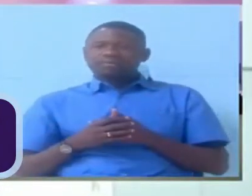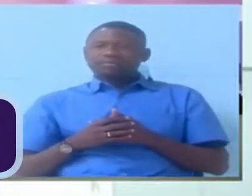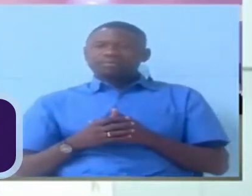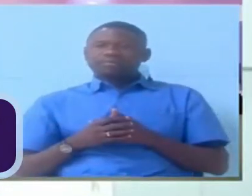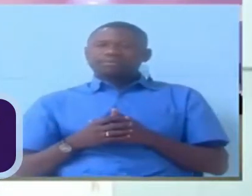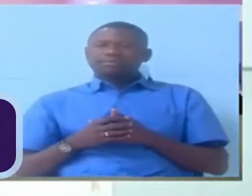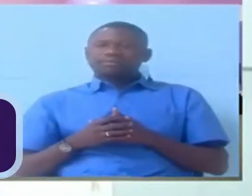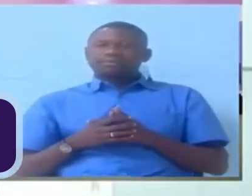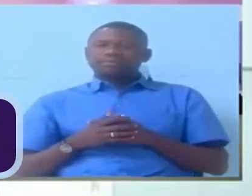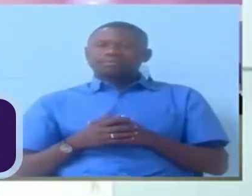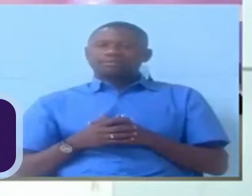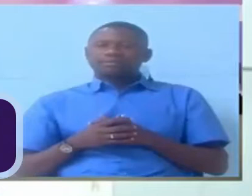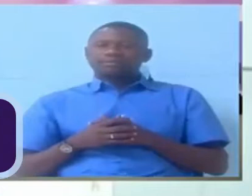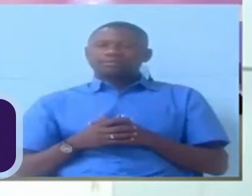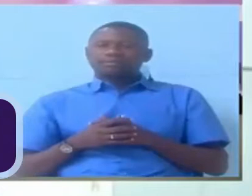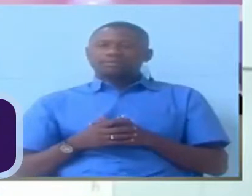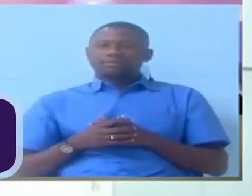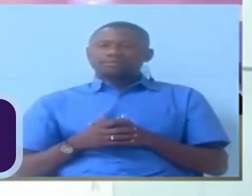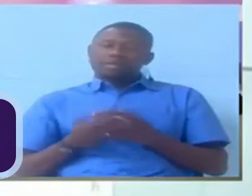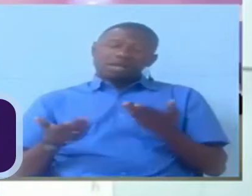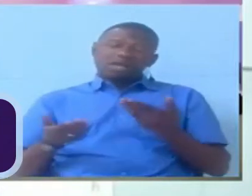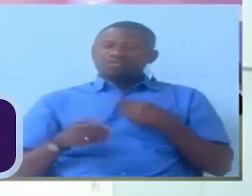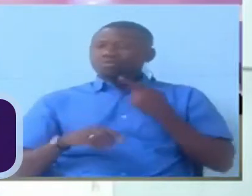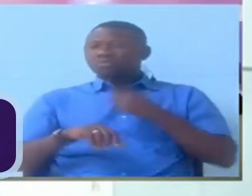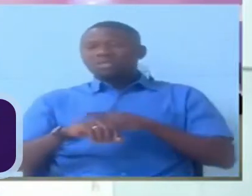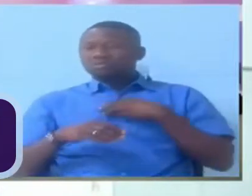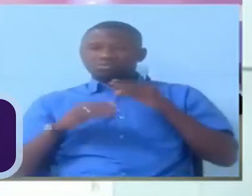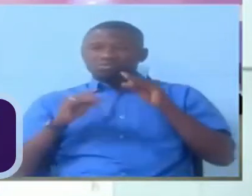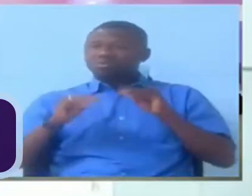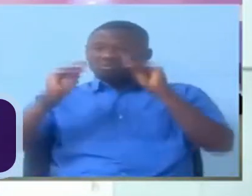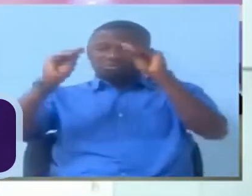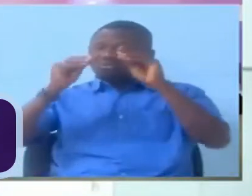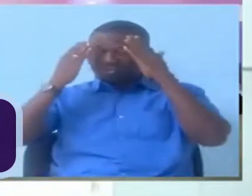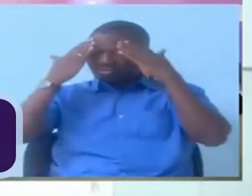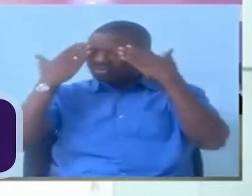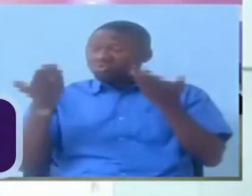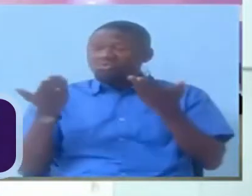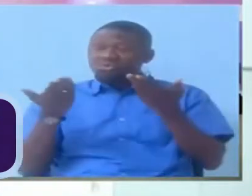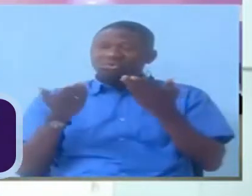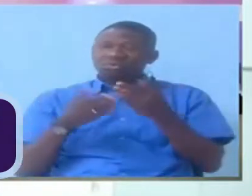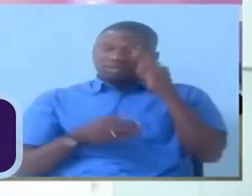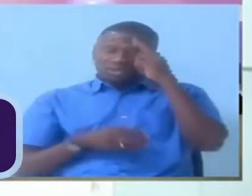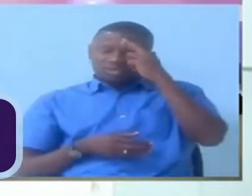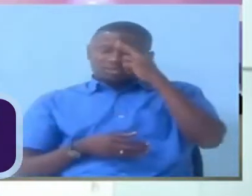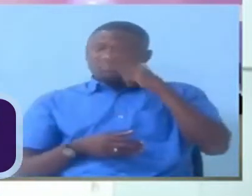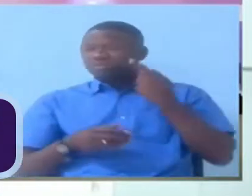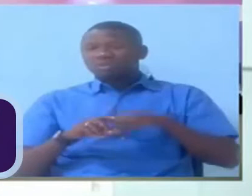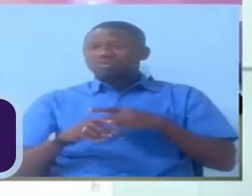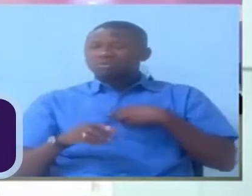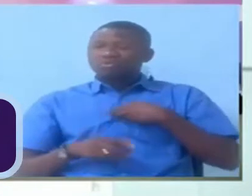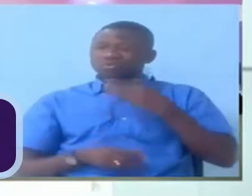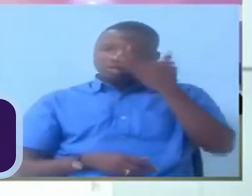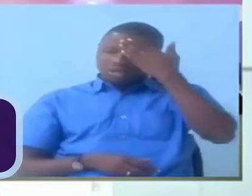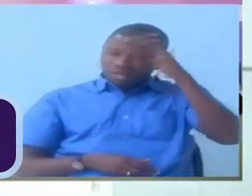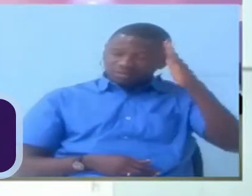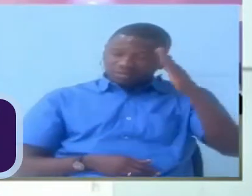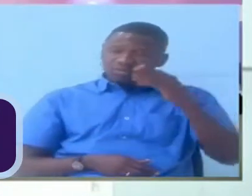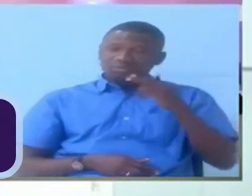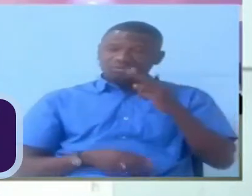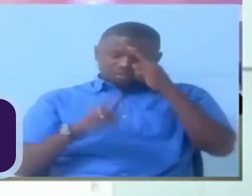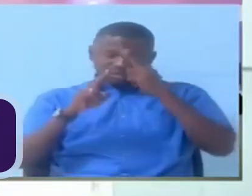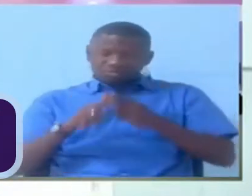2008. 2008 sankono. And I was confirmed to warrant officer class 2. Rumolong yena palaso londi ko mfutata